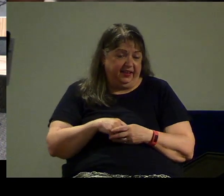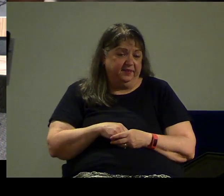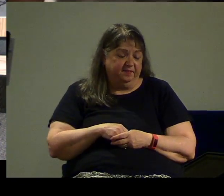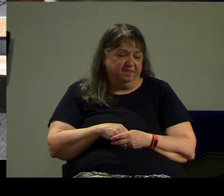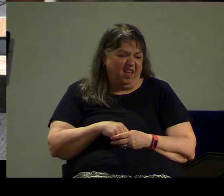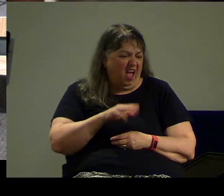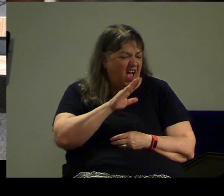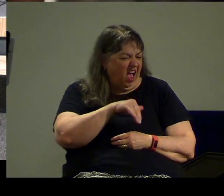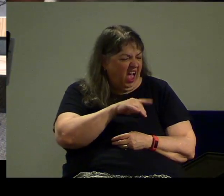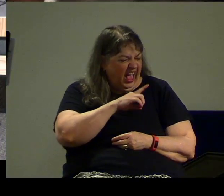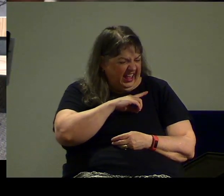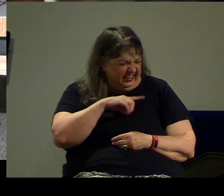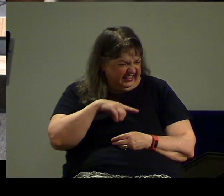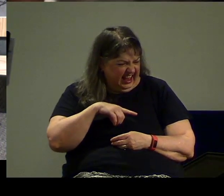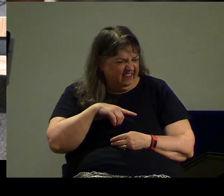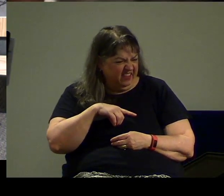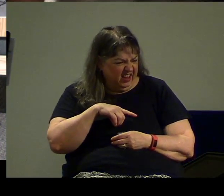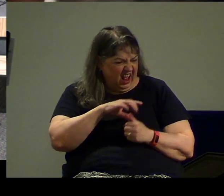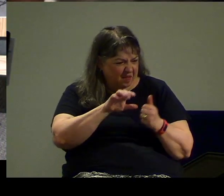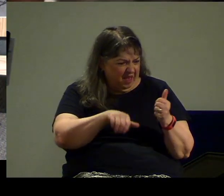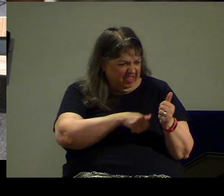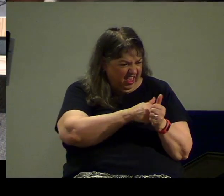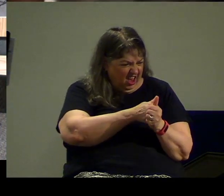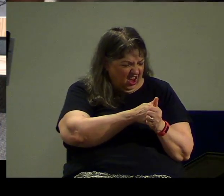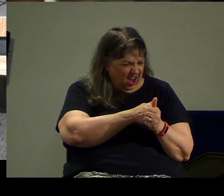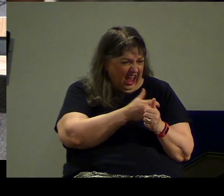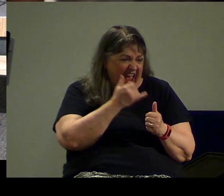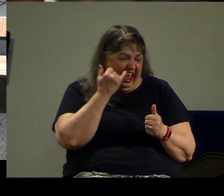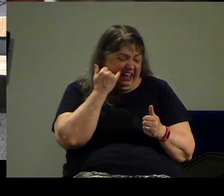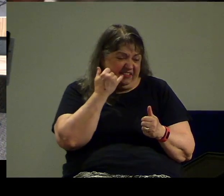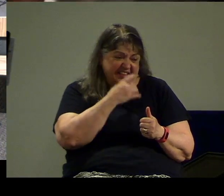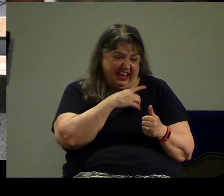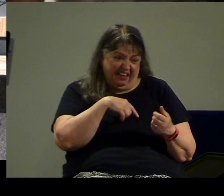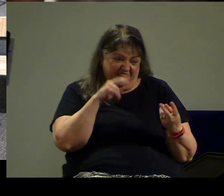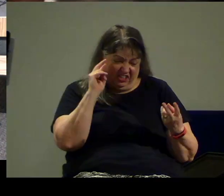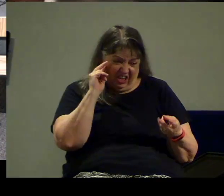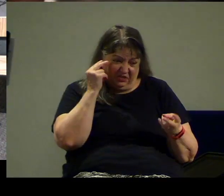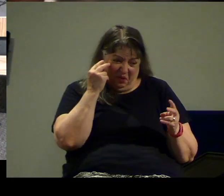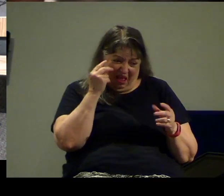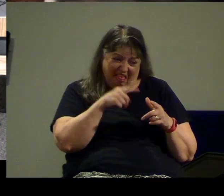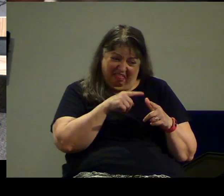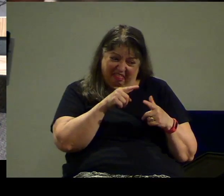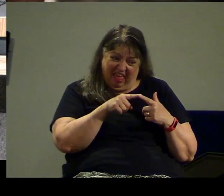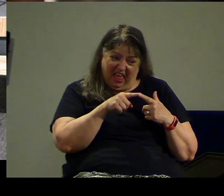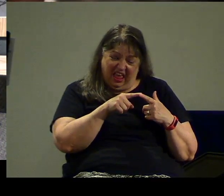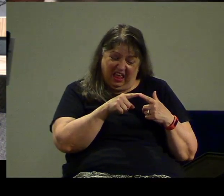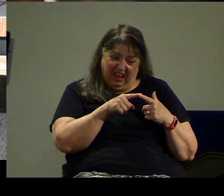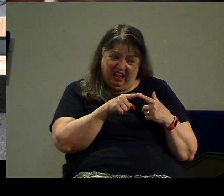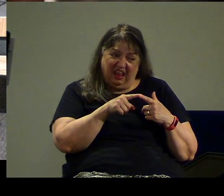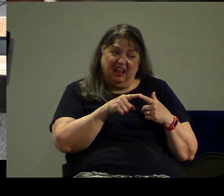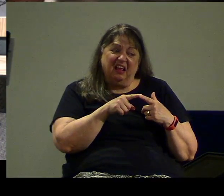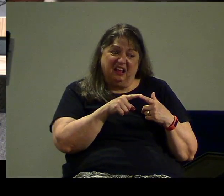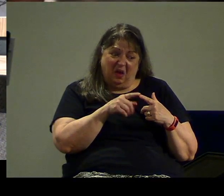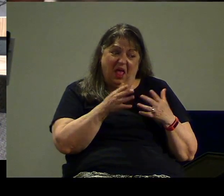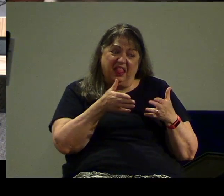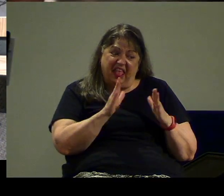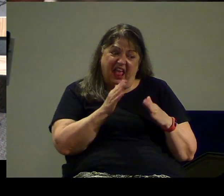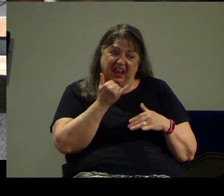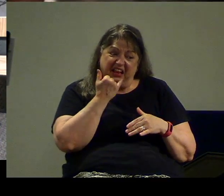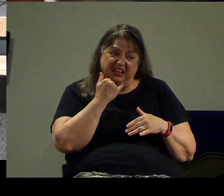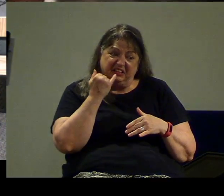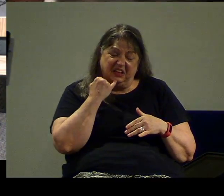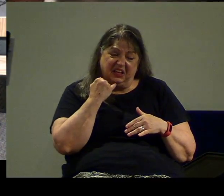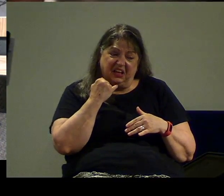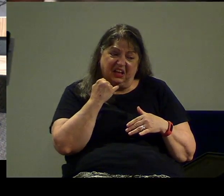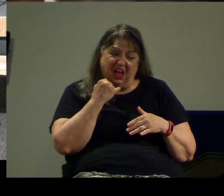him. They're in the rear. If they should turn on us, the battle could go for the Israelites. Send David